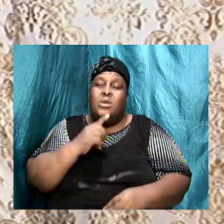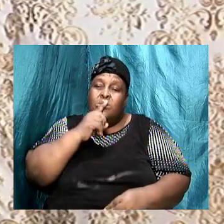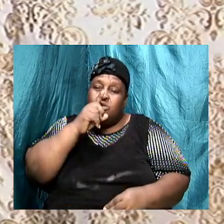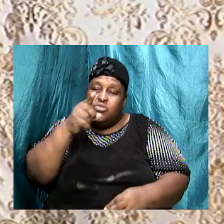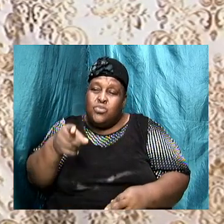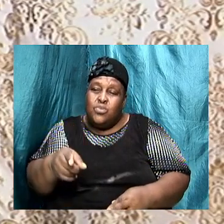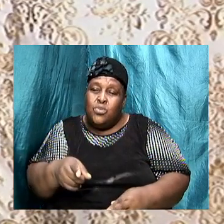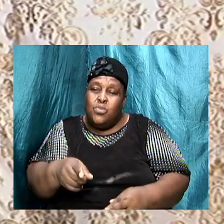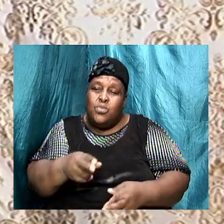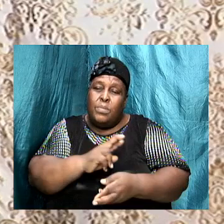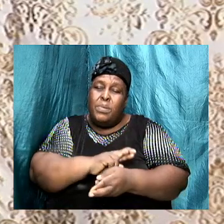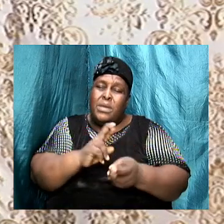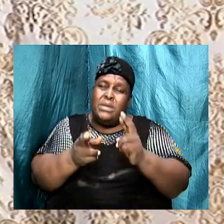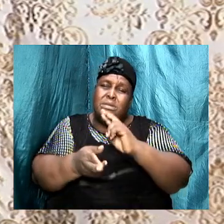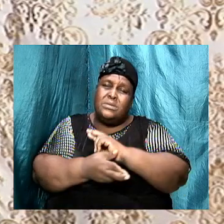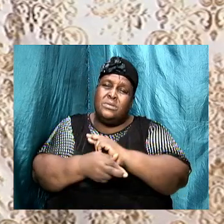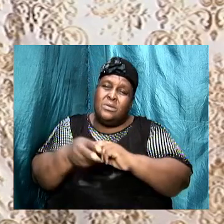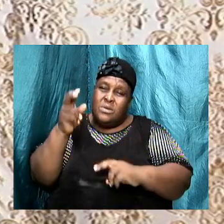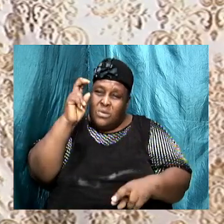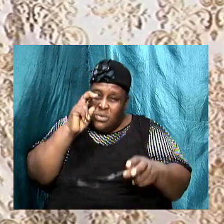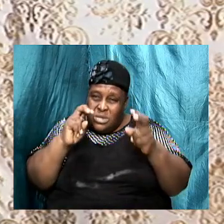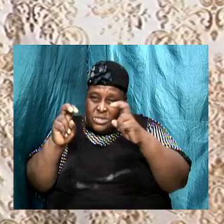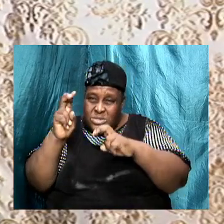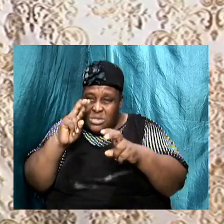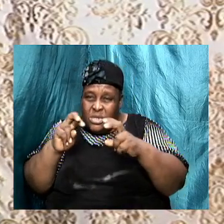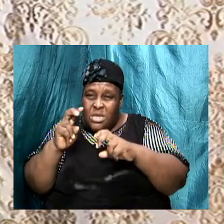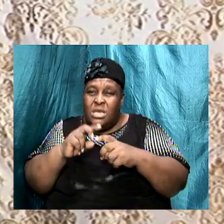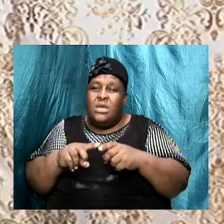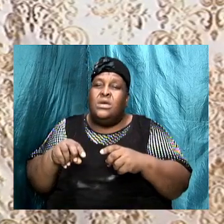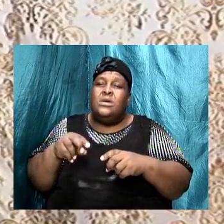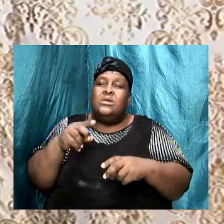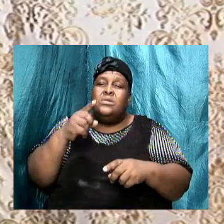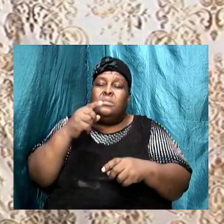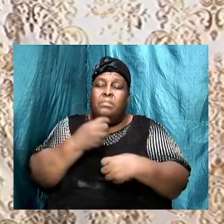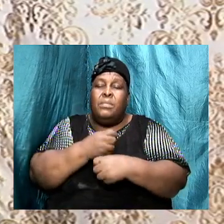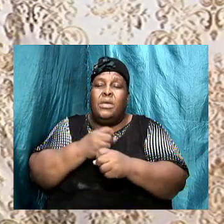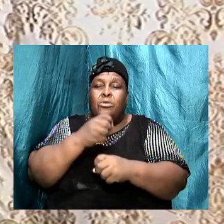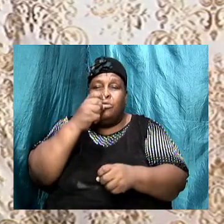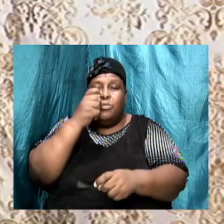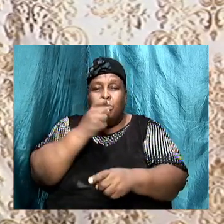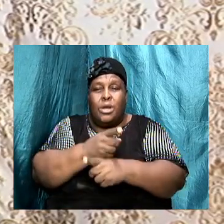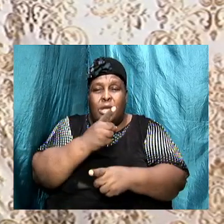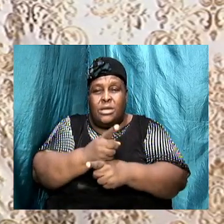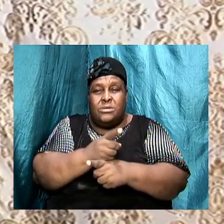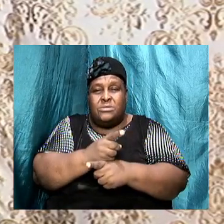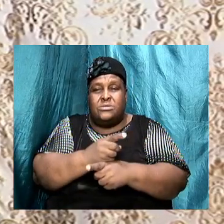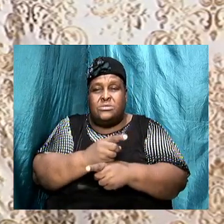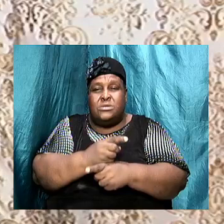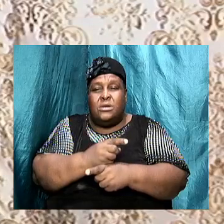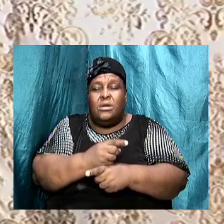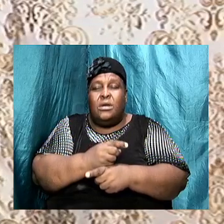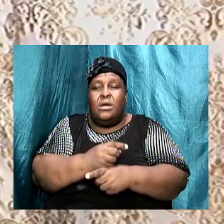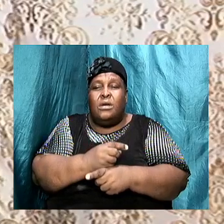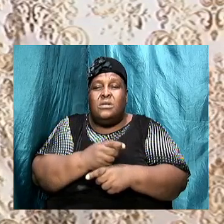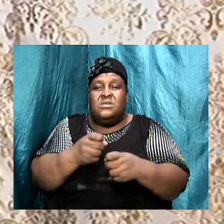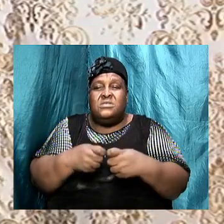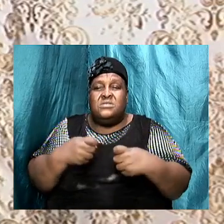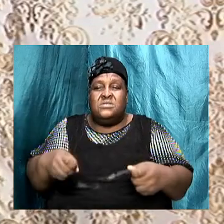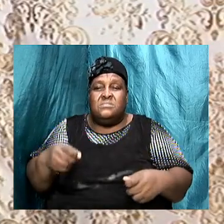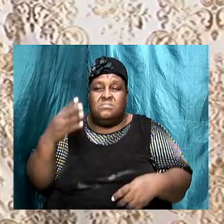truly repentant person will seek to correct the impact of his past sins upon